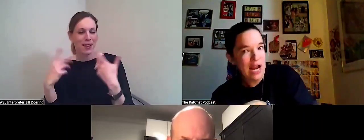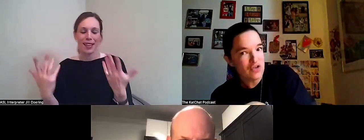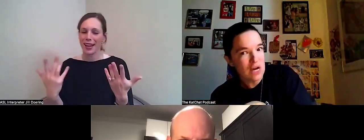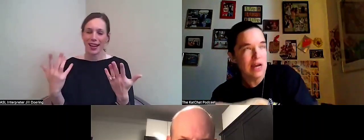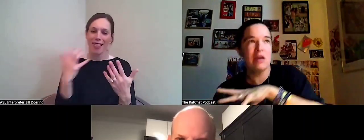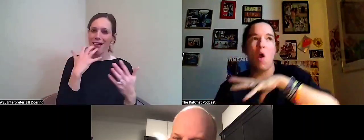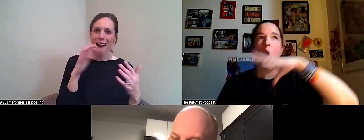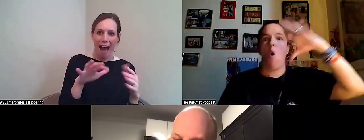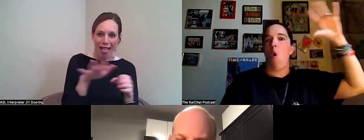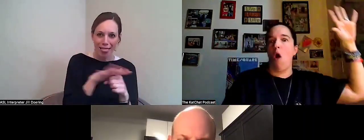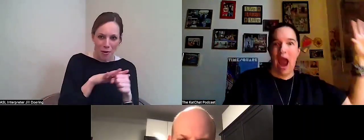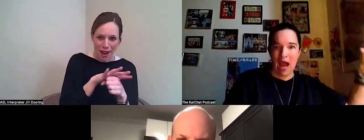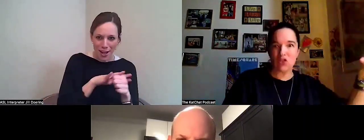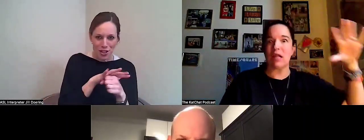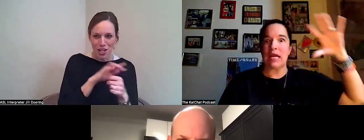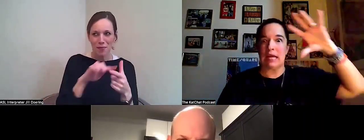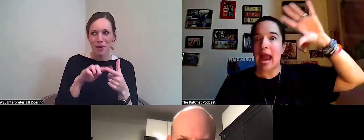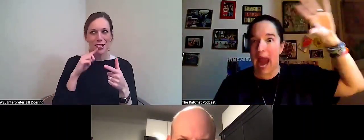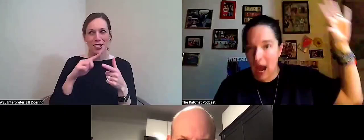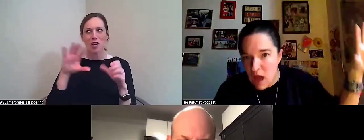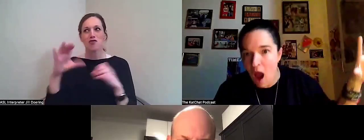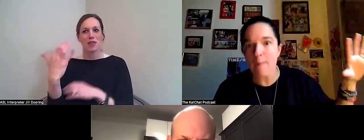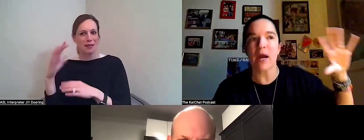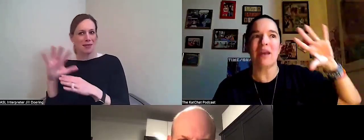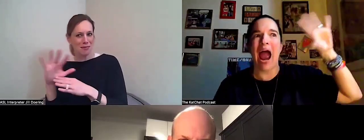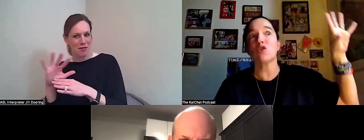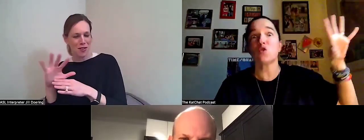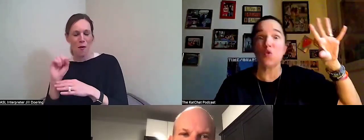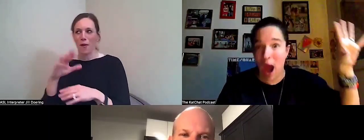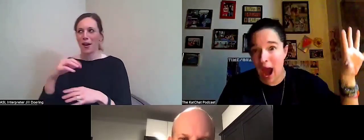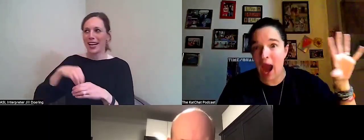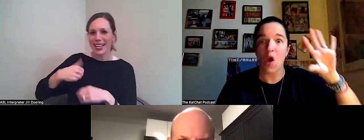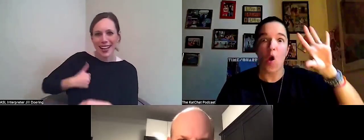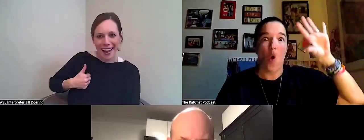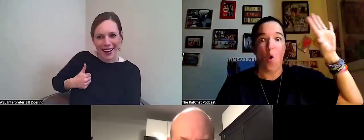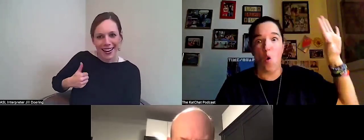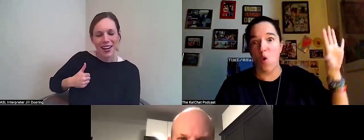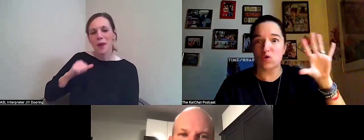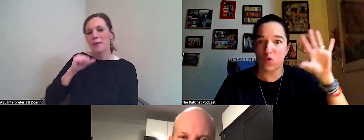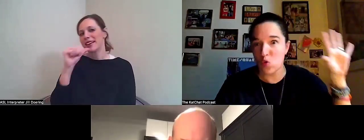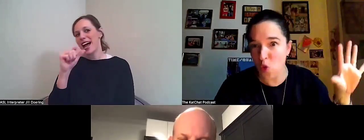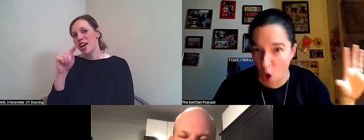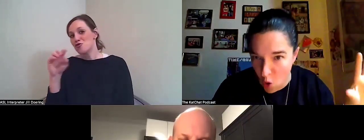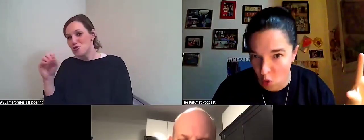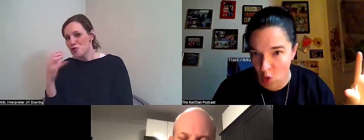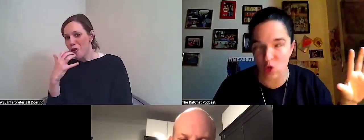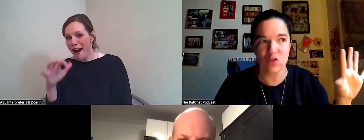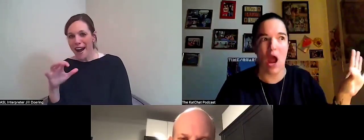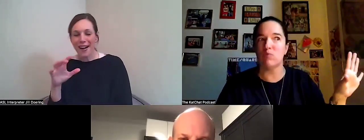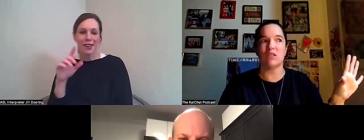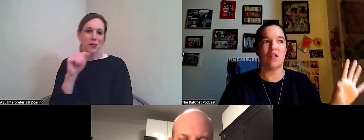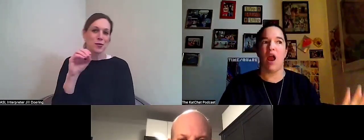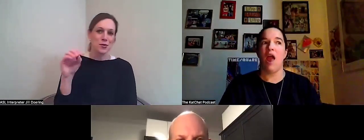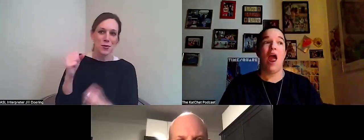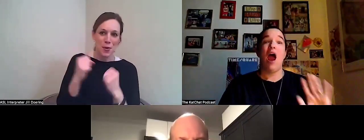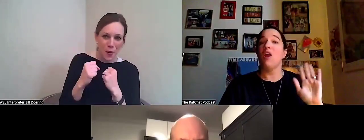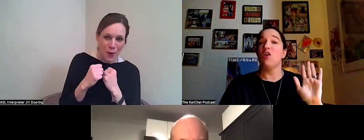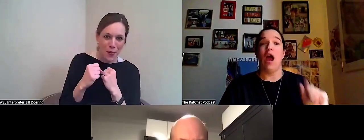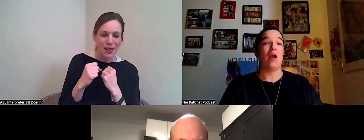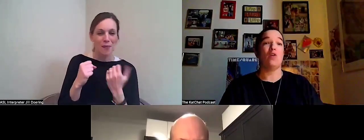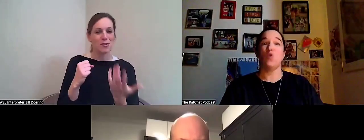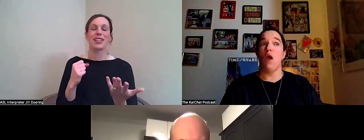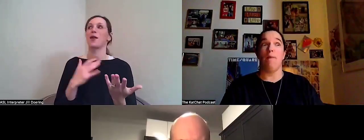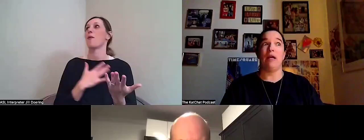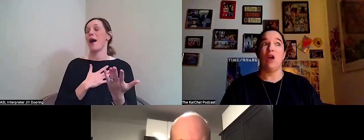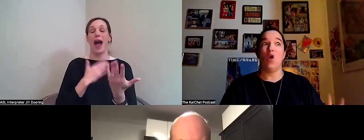hot location or actually in Canada, but not too hot or Yeah. too cold. So I'm just like, I